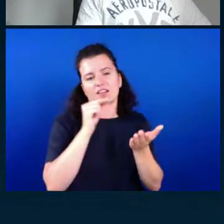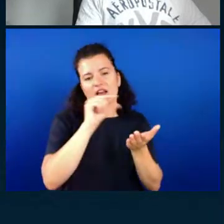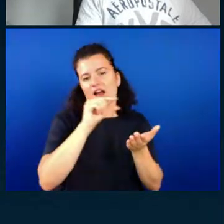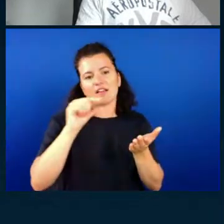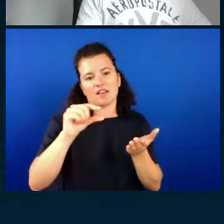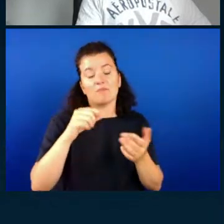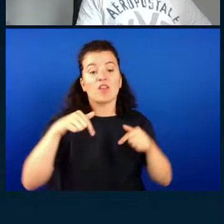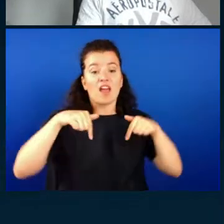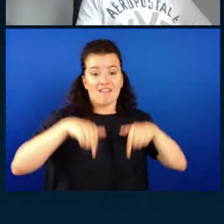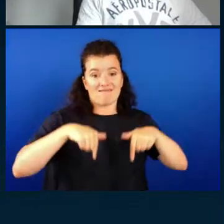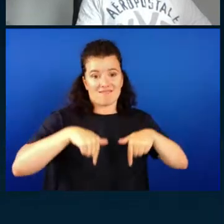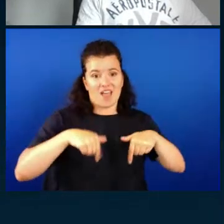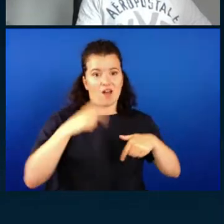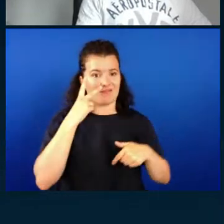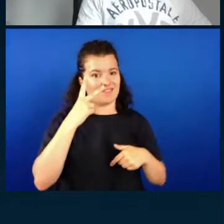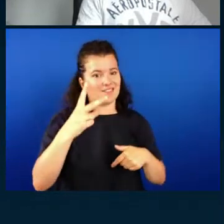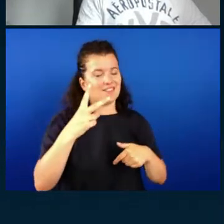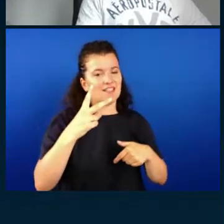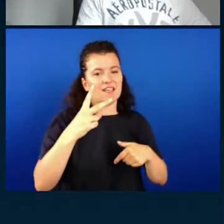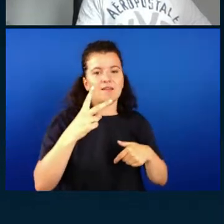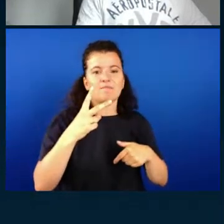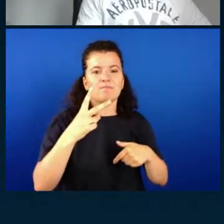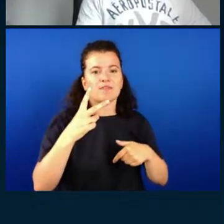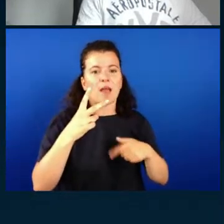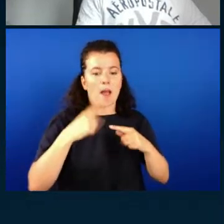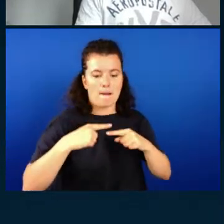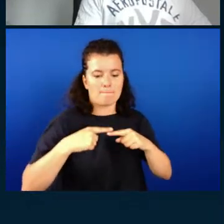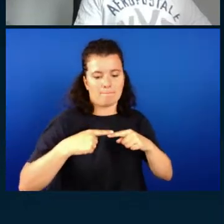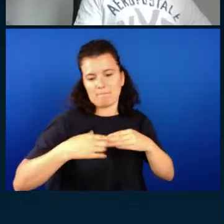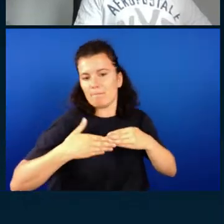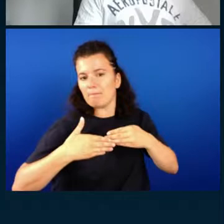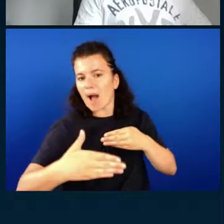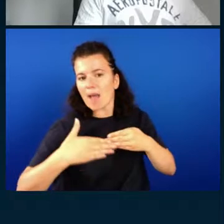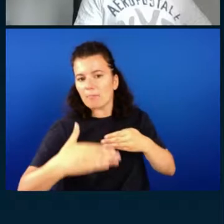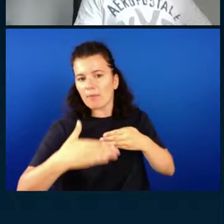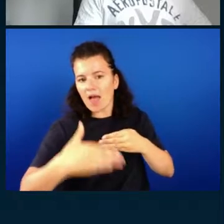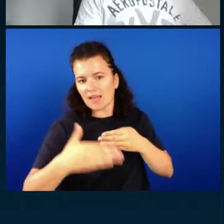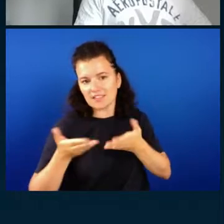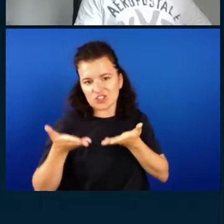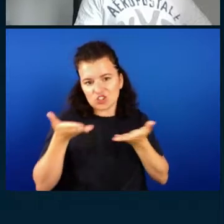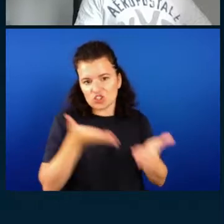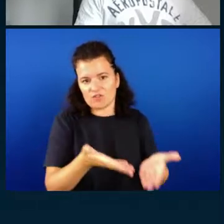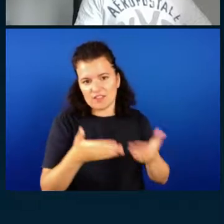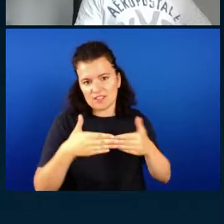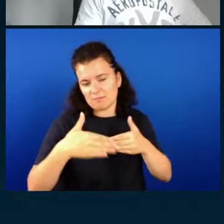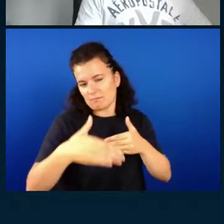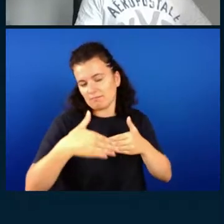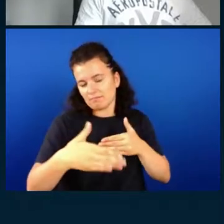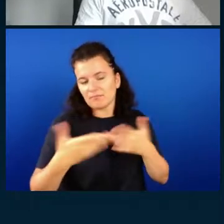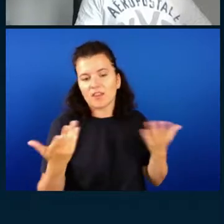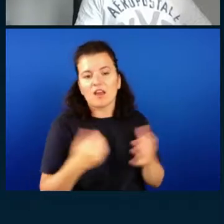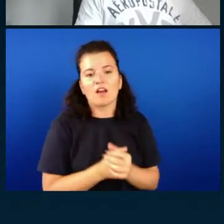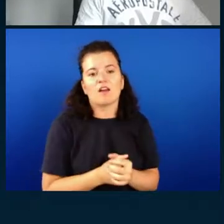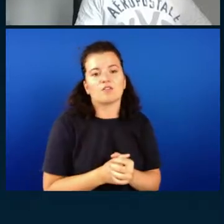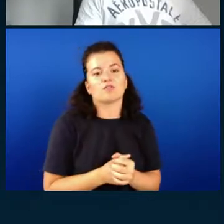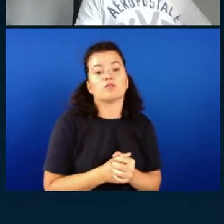into pipeline services. I will go into pipeline service. A pipeline service has